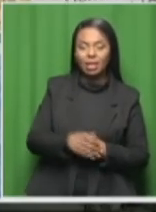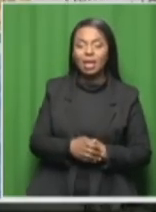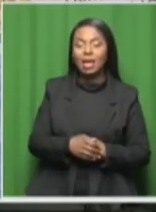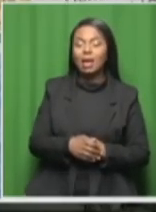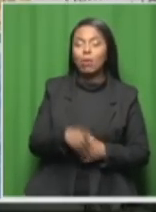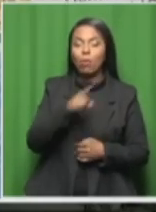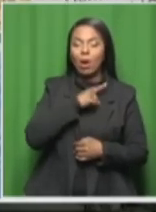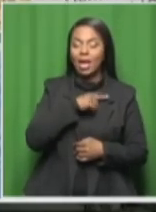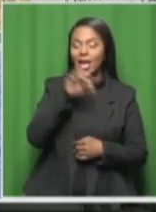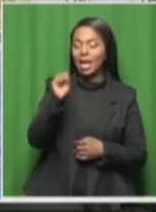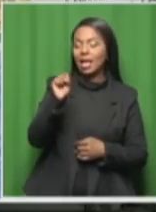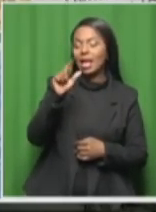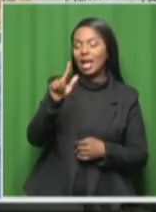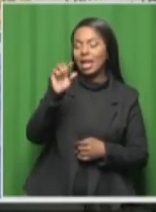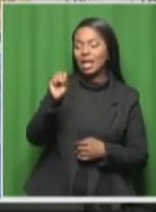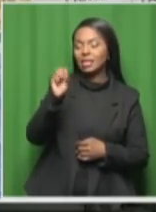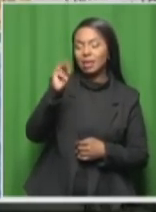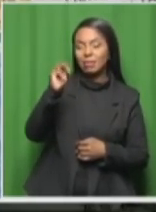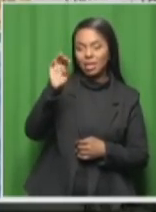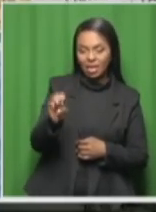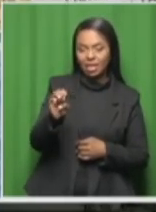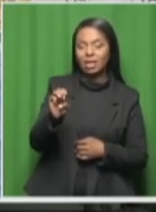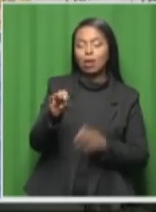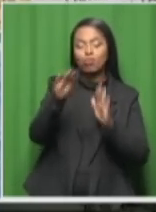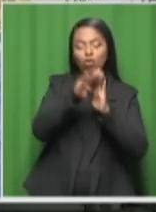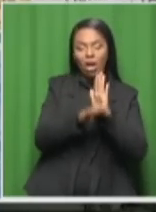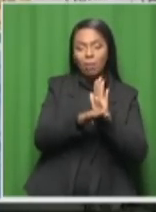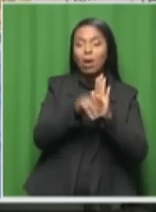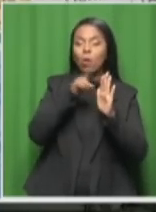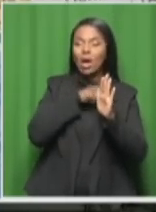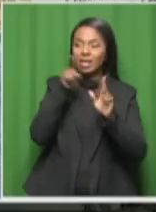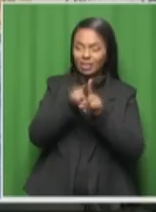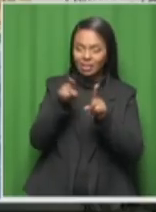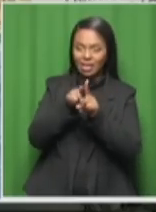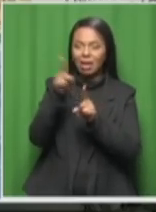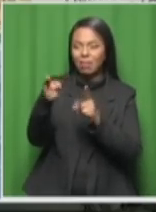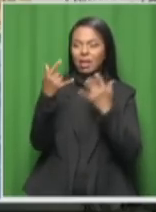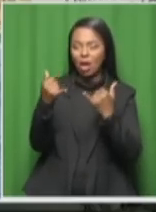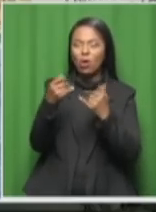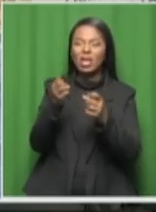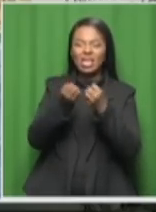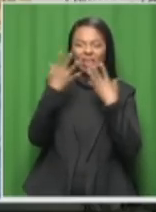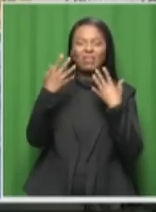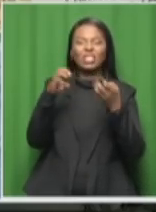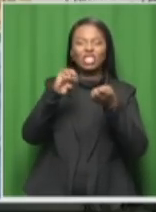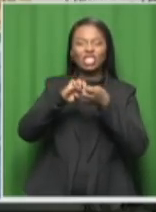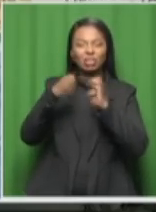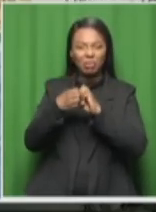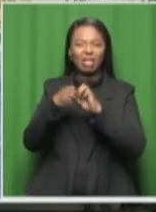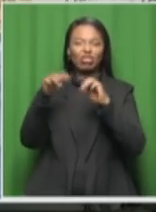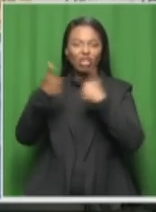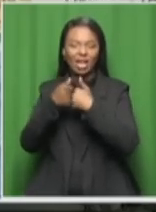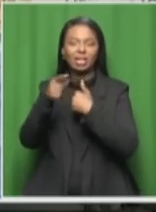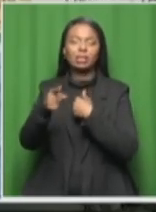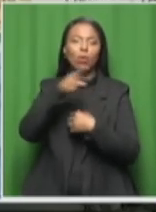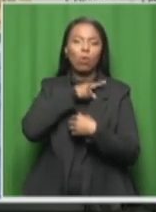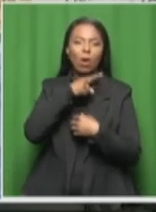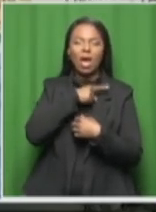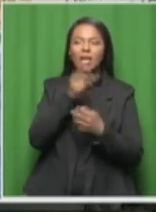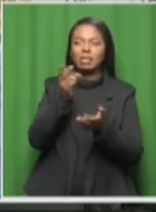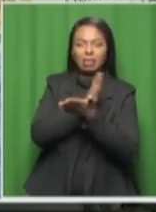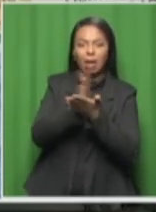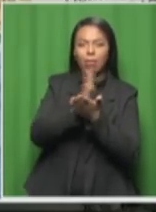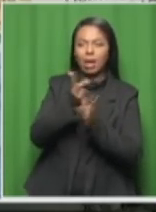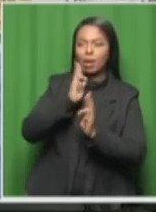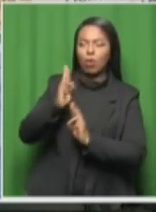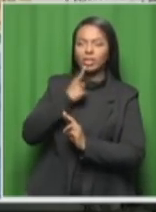know, those also seem to be causing quite a bit of consternation. The Lesotho special permits, for example, I see there are reports that